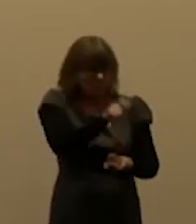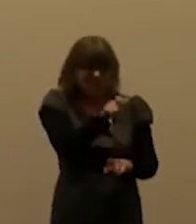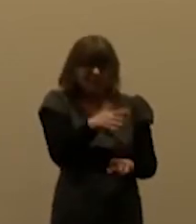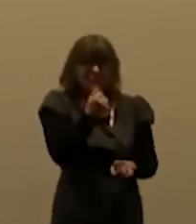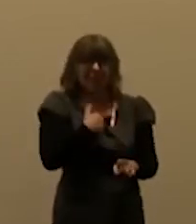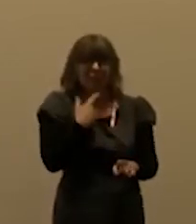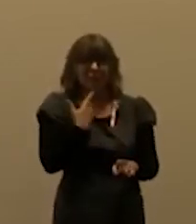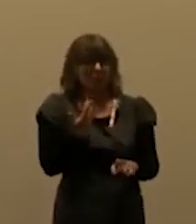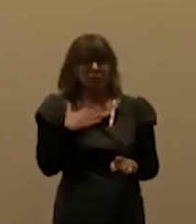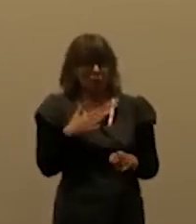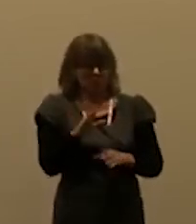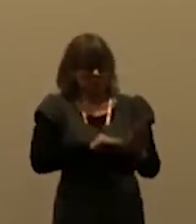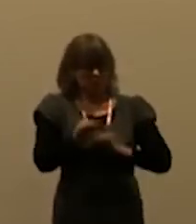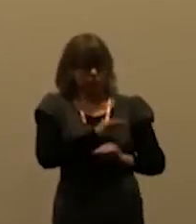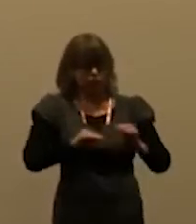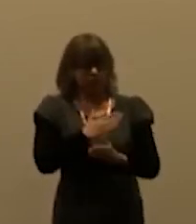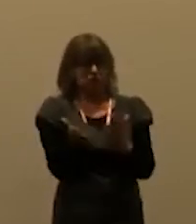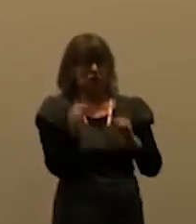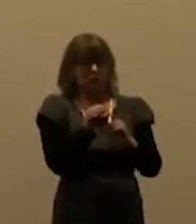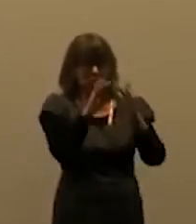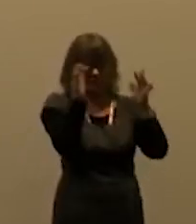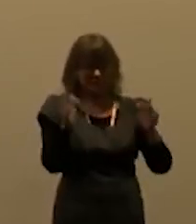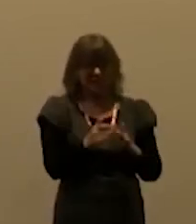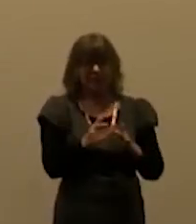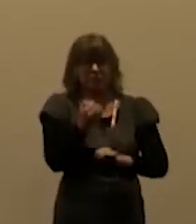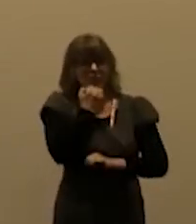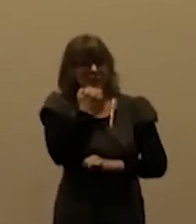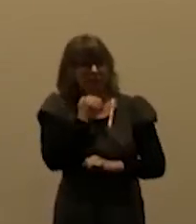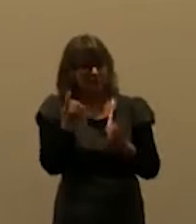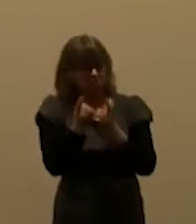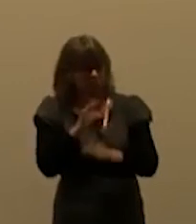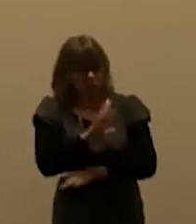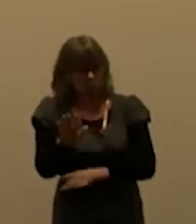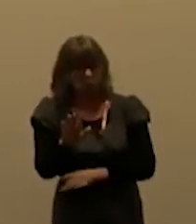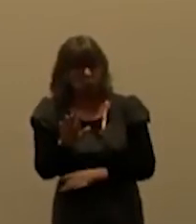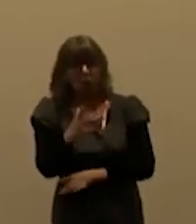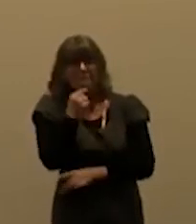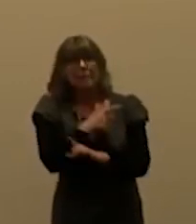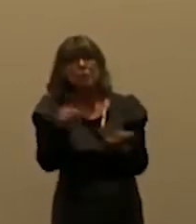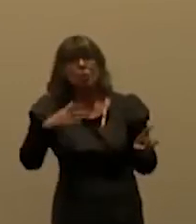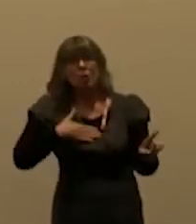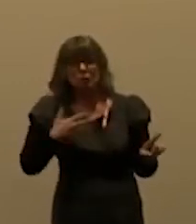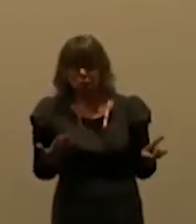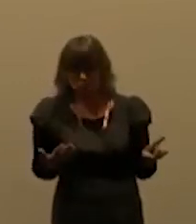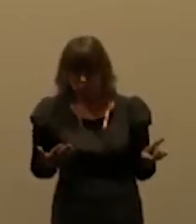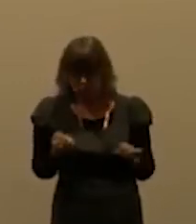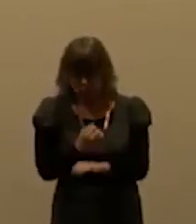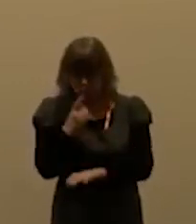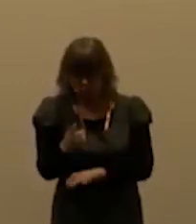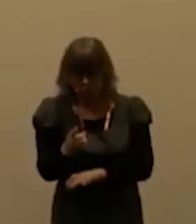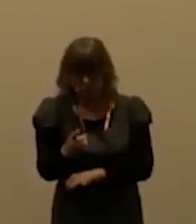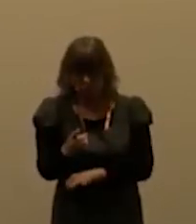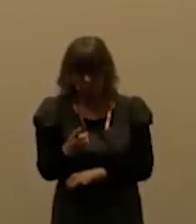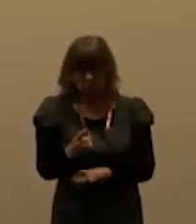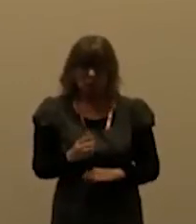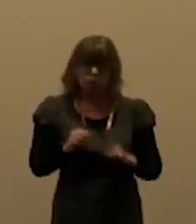want to be messing with people's SharePoint sites. Yeah, I don't want to be dealing with the data side of things. It may be that you want to do kind of a provisioning